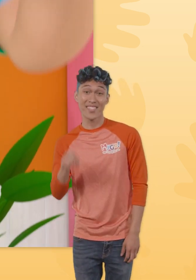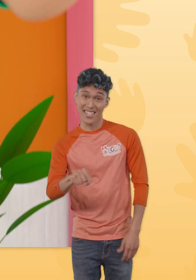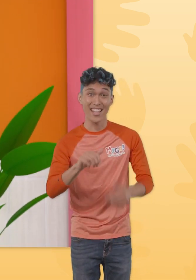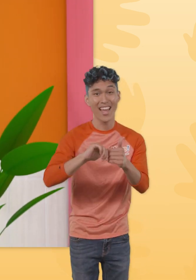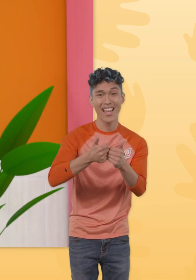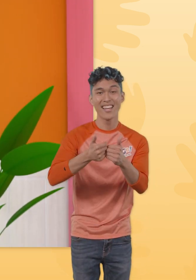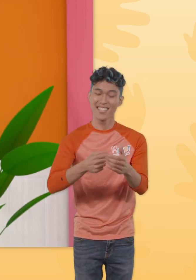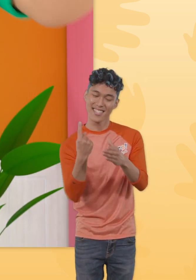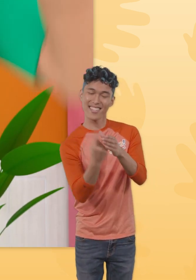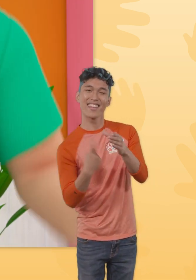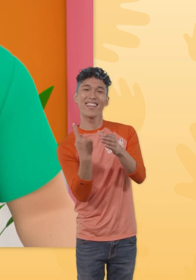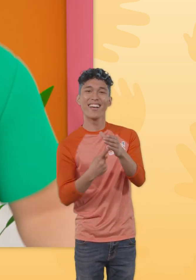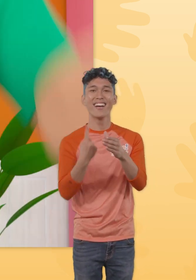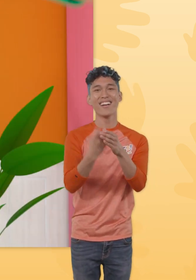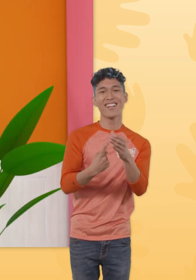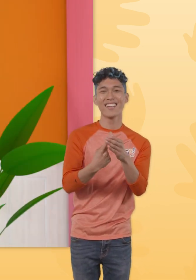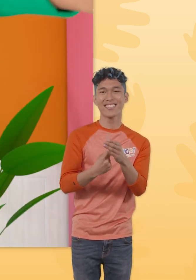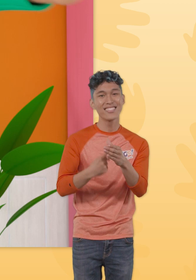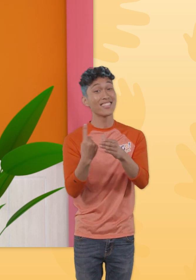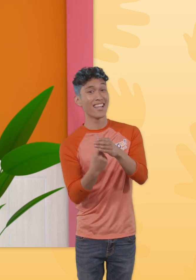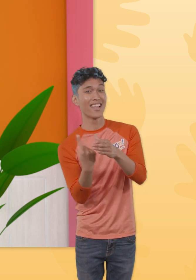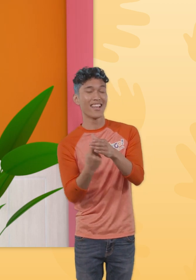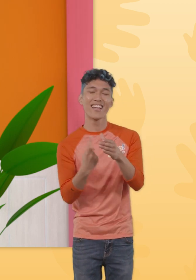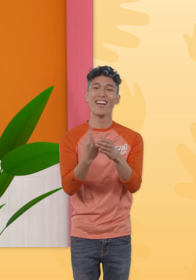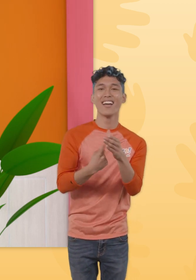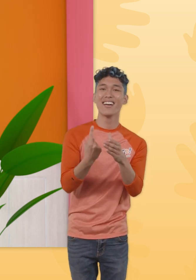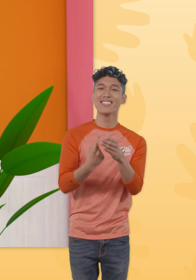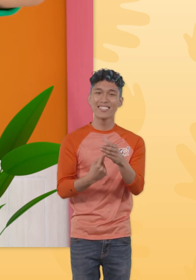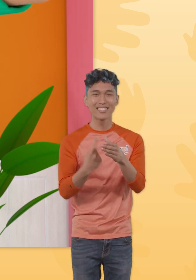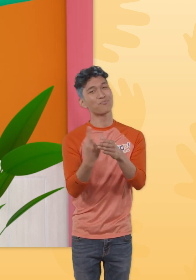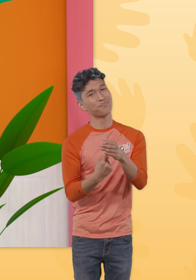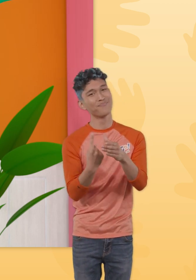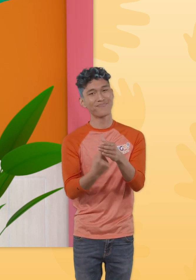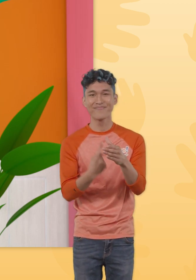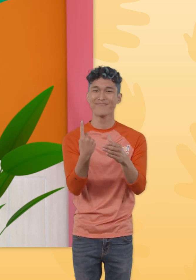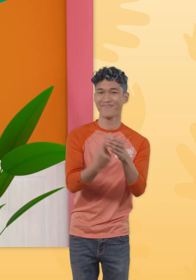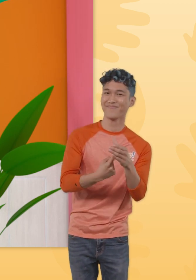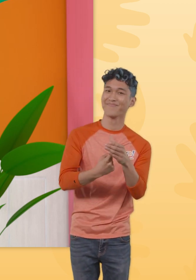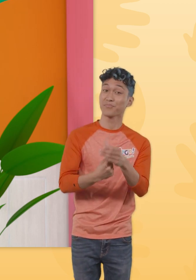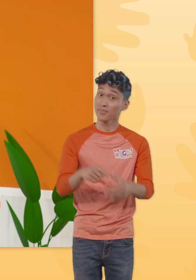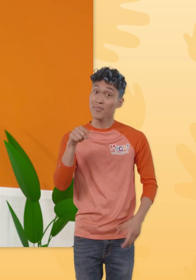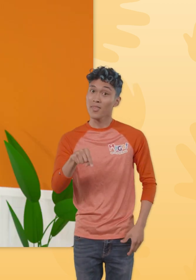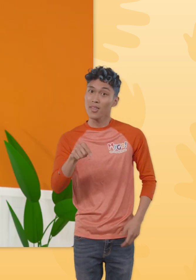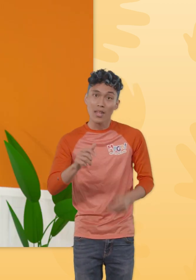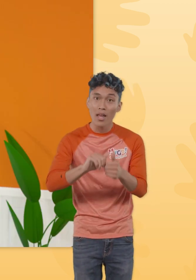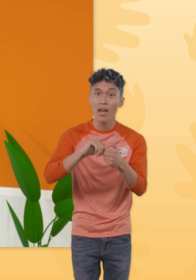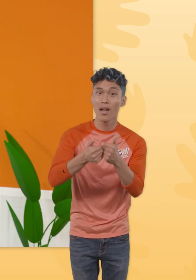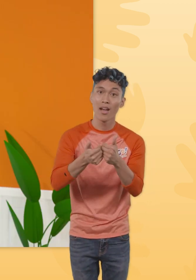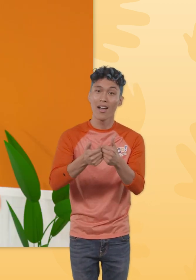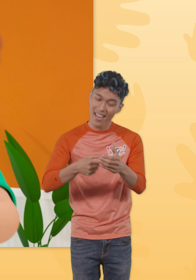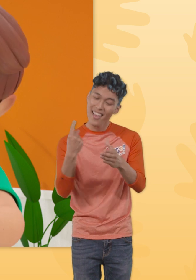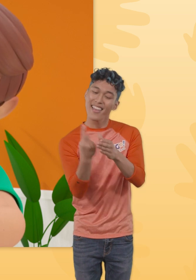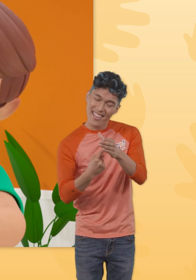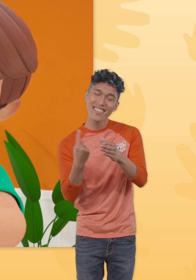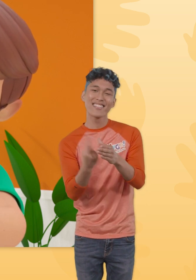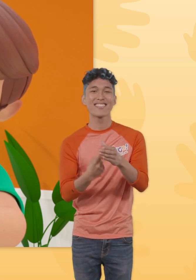This is the way we mix it up, mix it up, mix it up. This is the